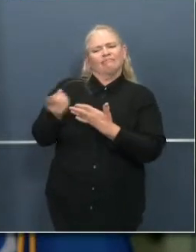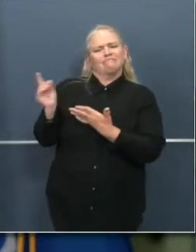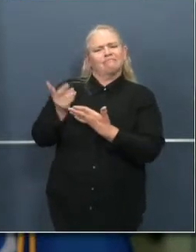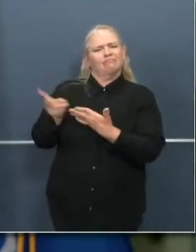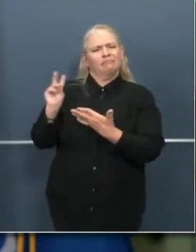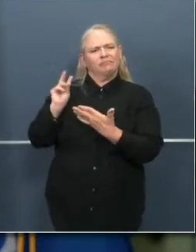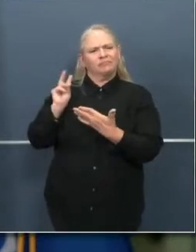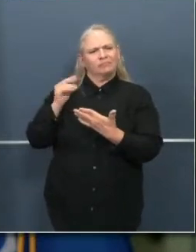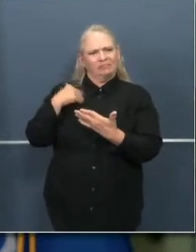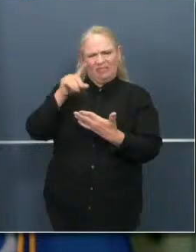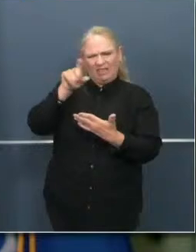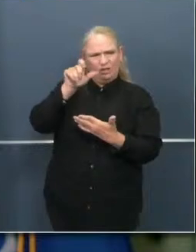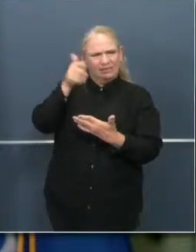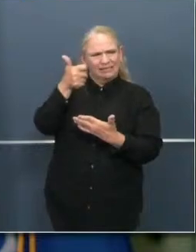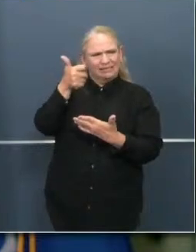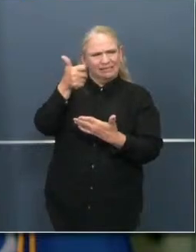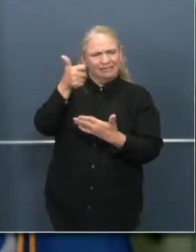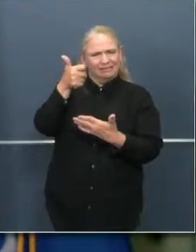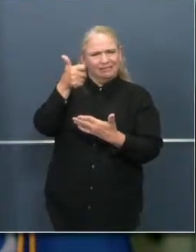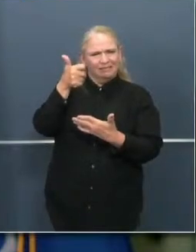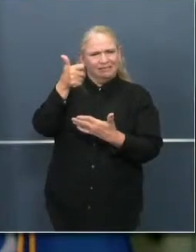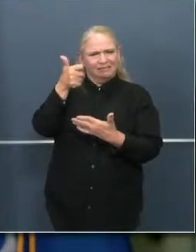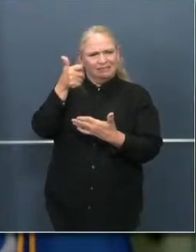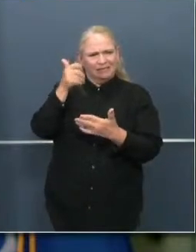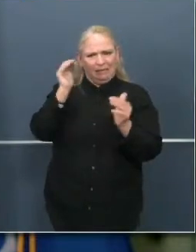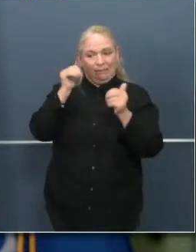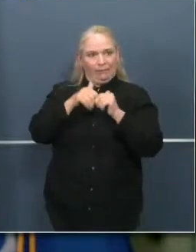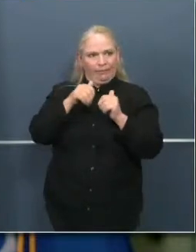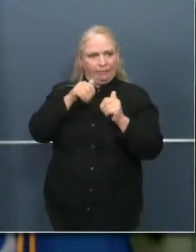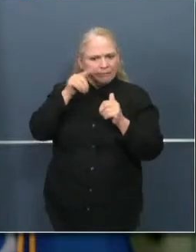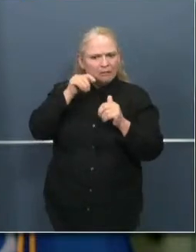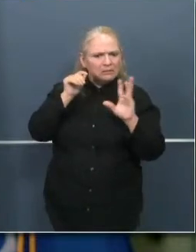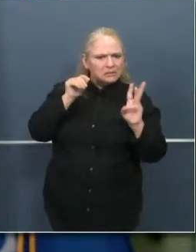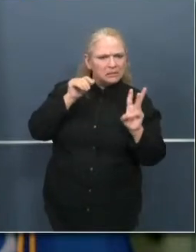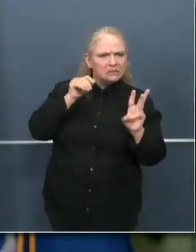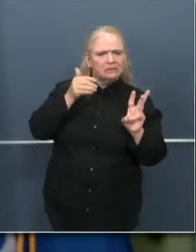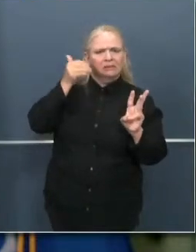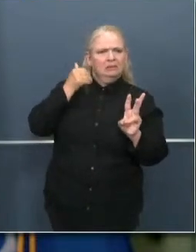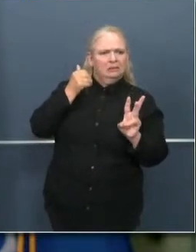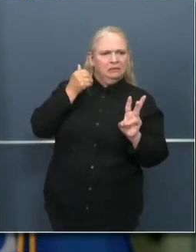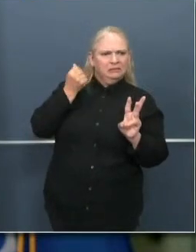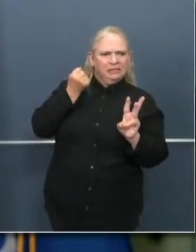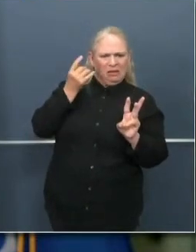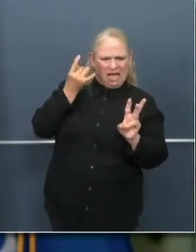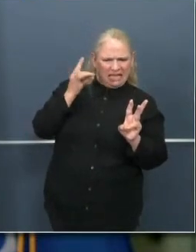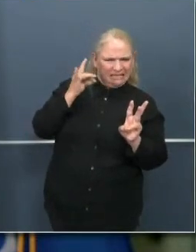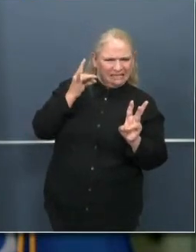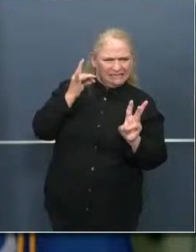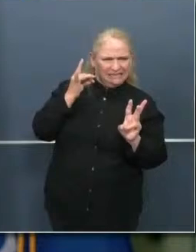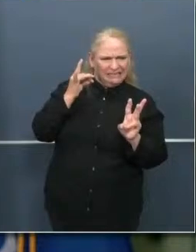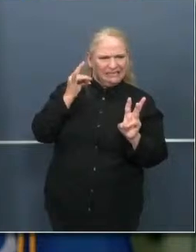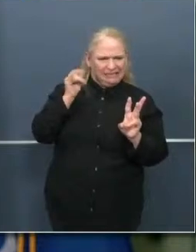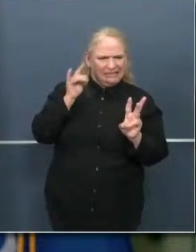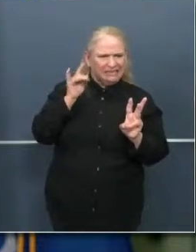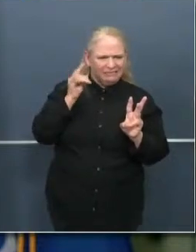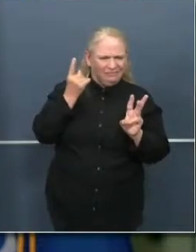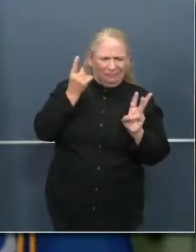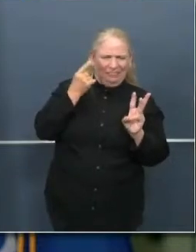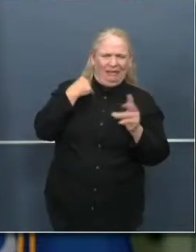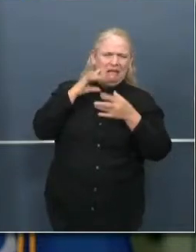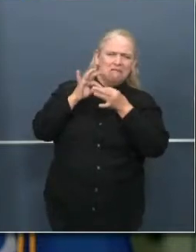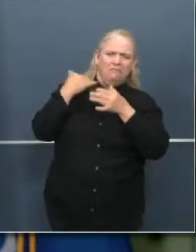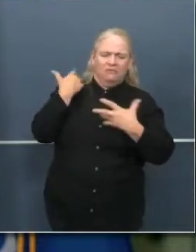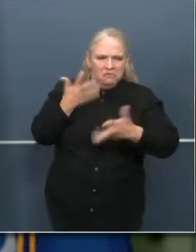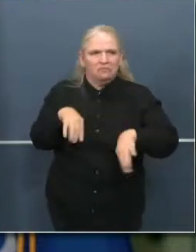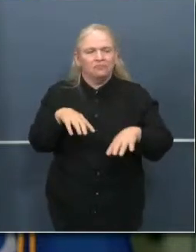individual data points aren't necessarily in and of themselves trend lines, though there is